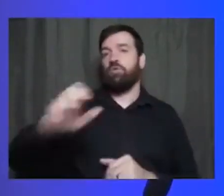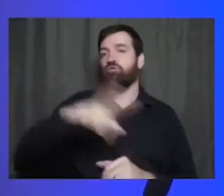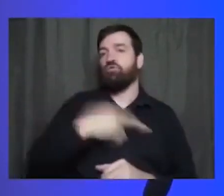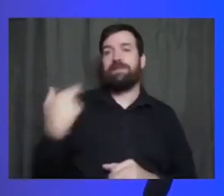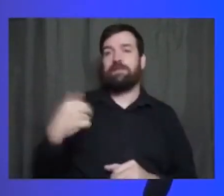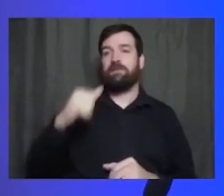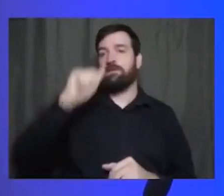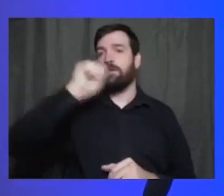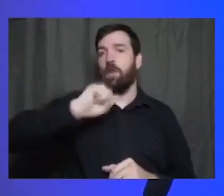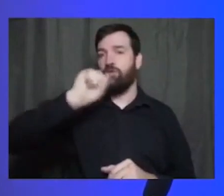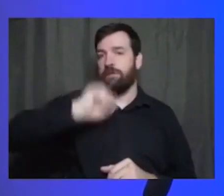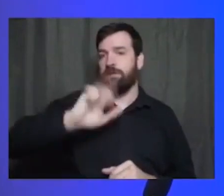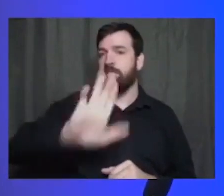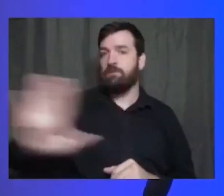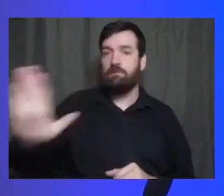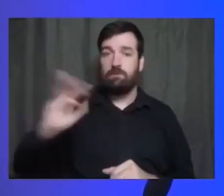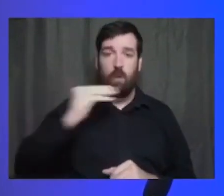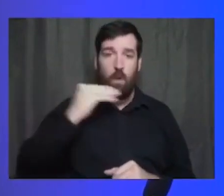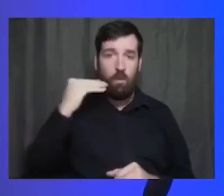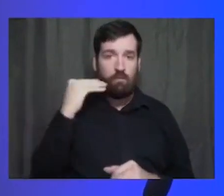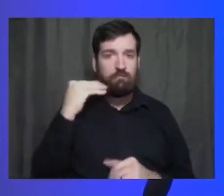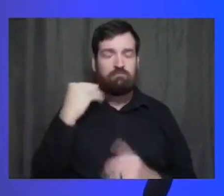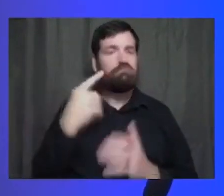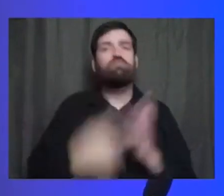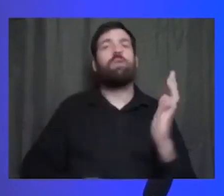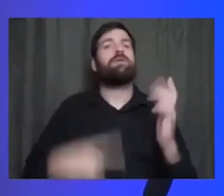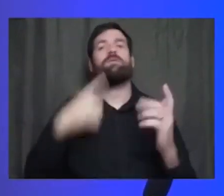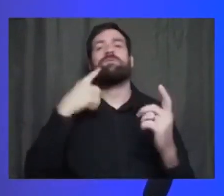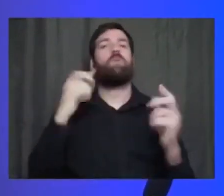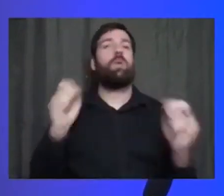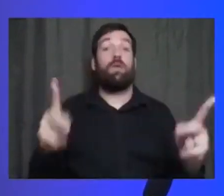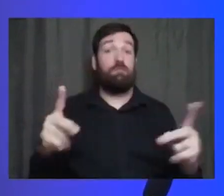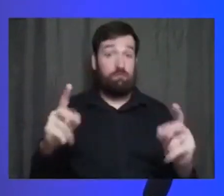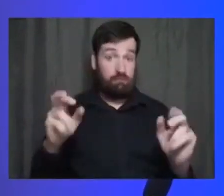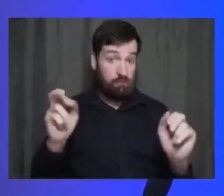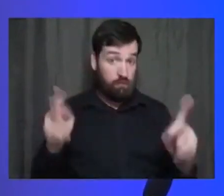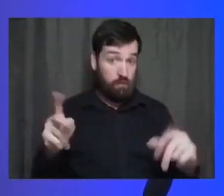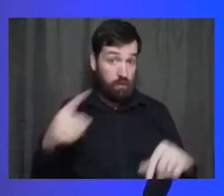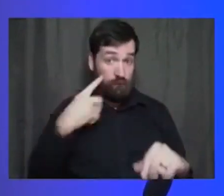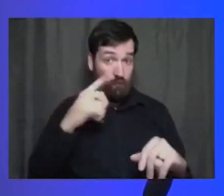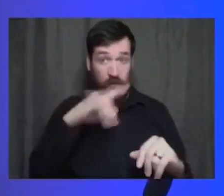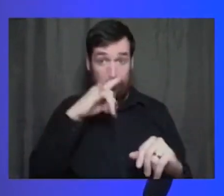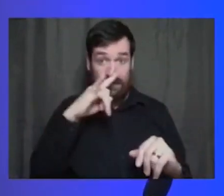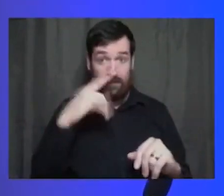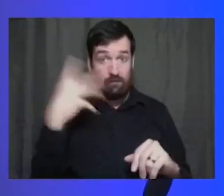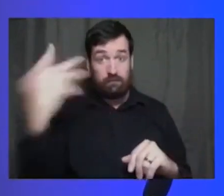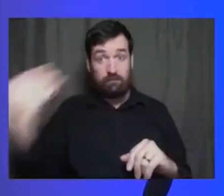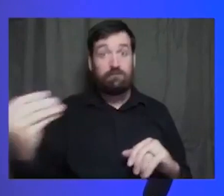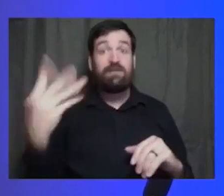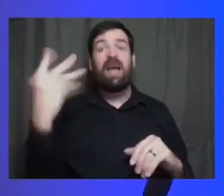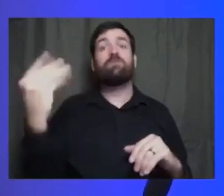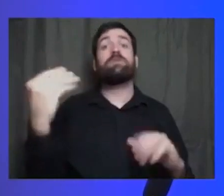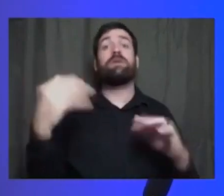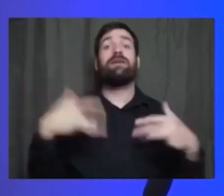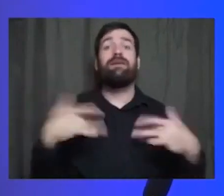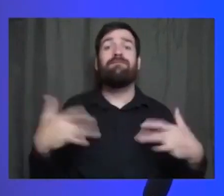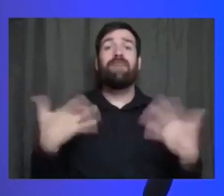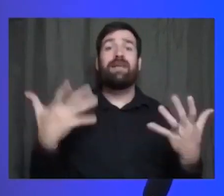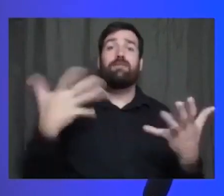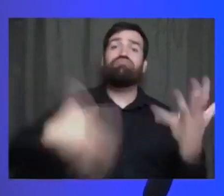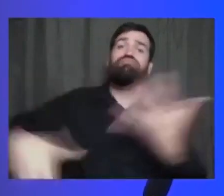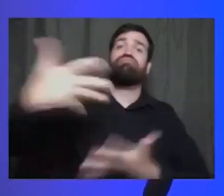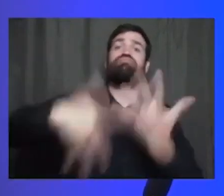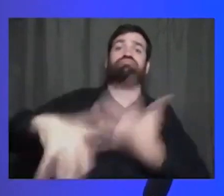and what you think is okay to do. Is it okay for a kid to be at an outdoor event who's not vaccinated around a bunch of